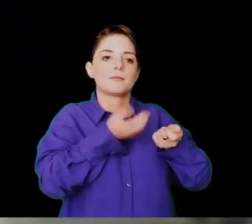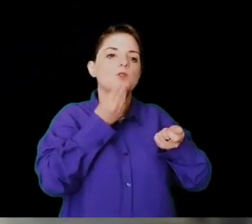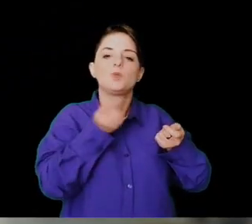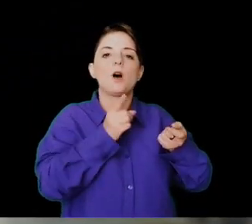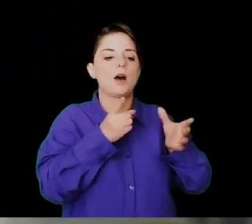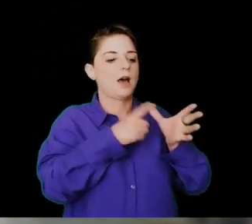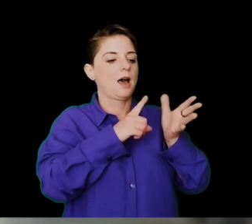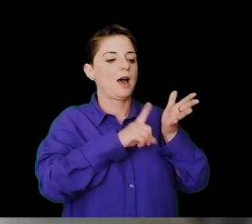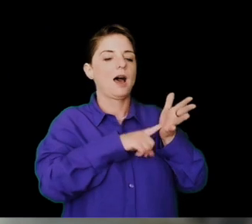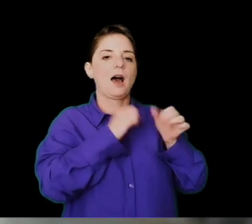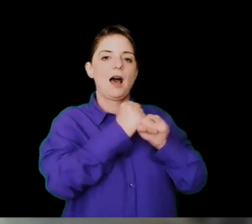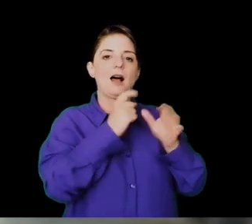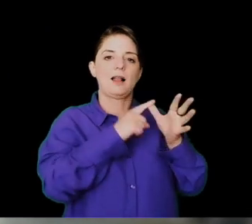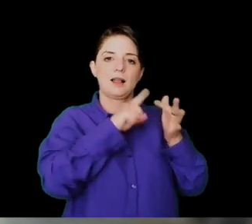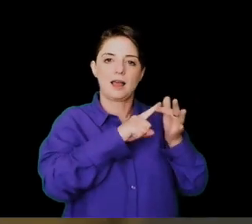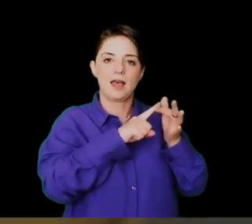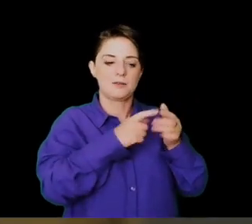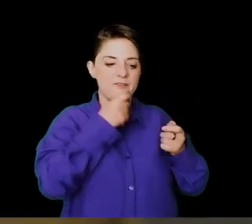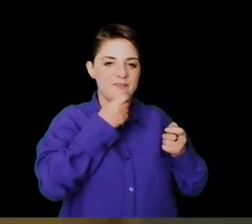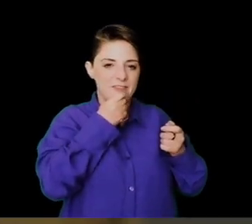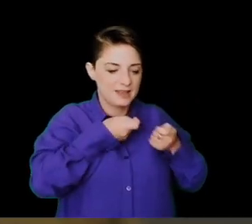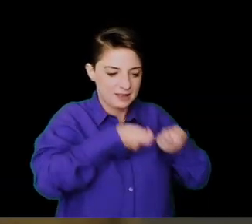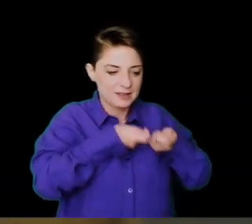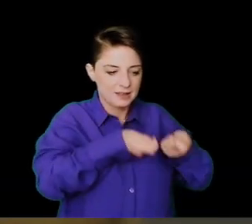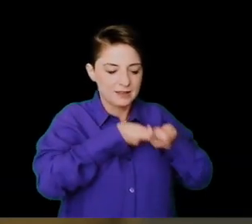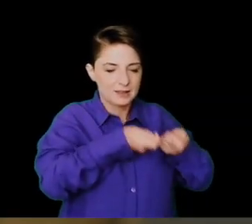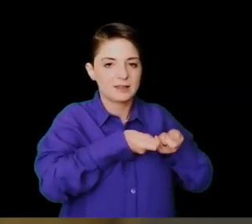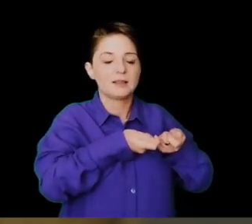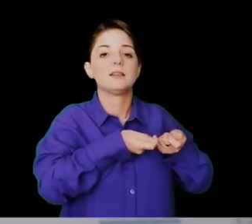larvae with the algae that we produce.